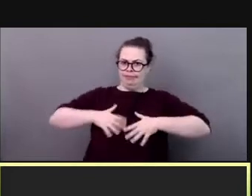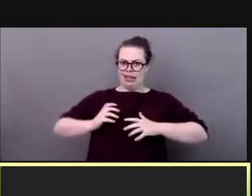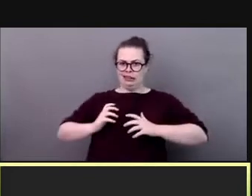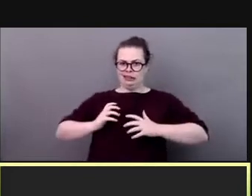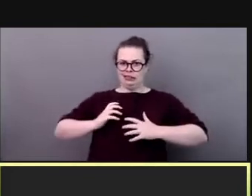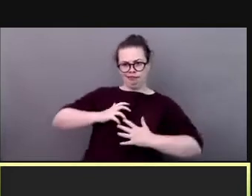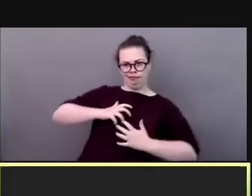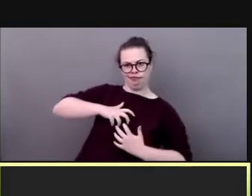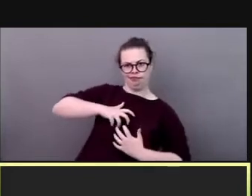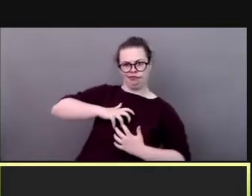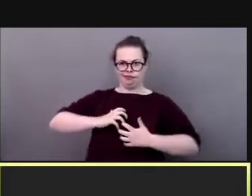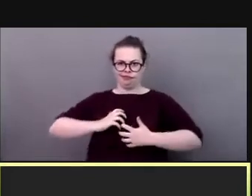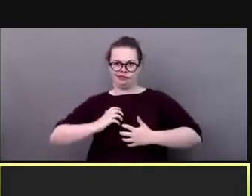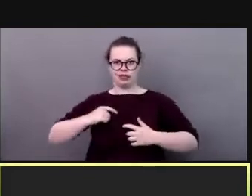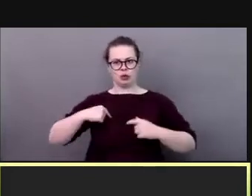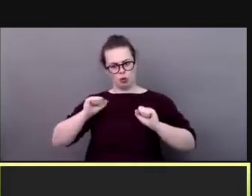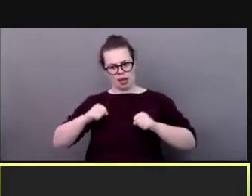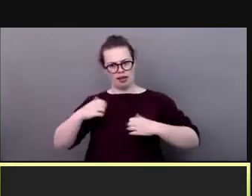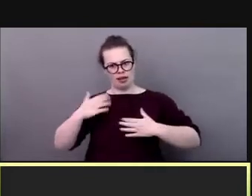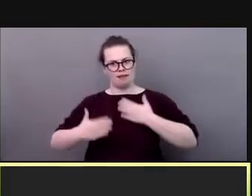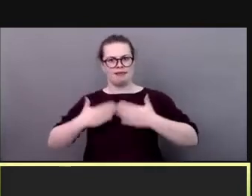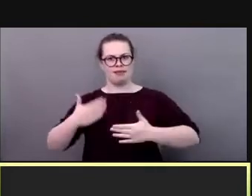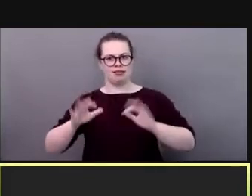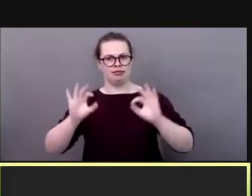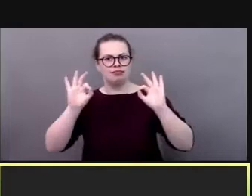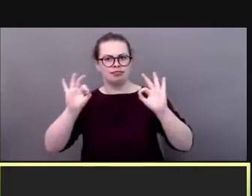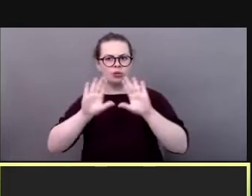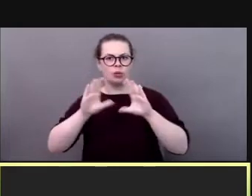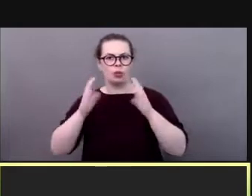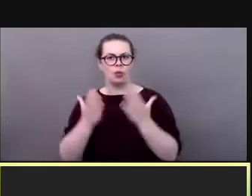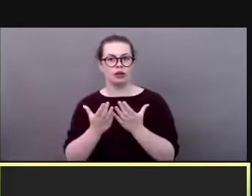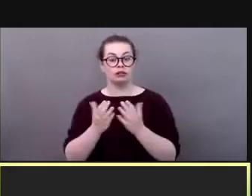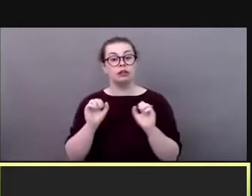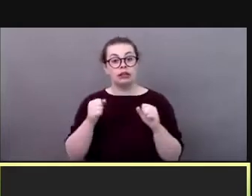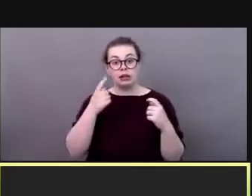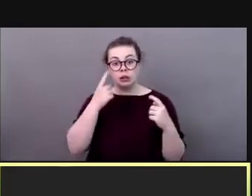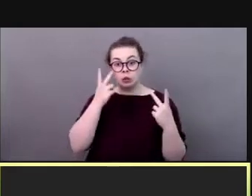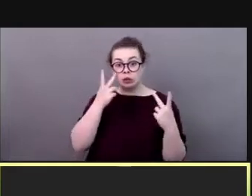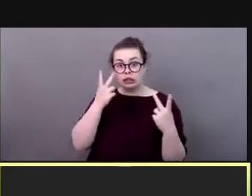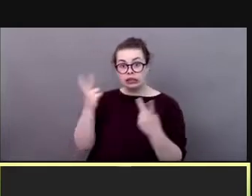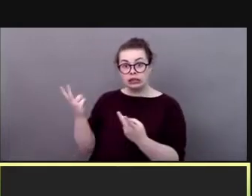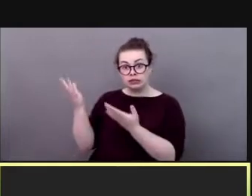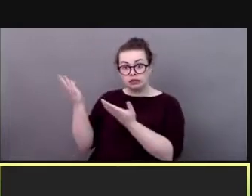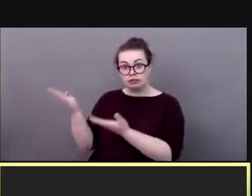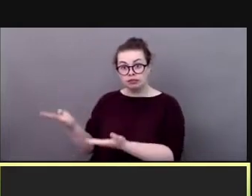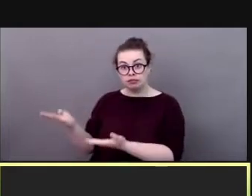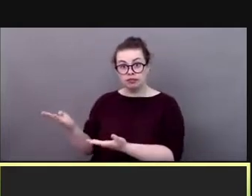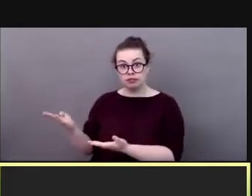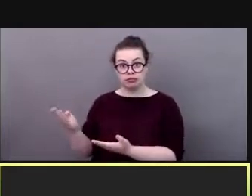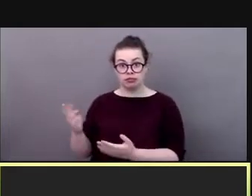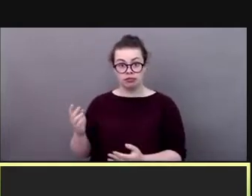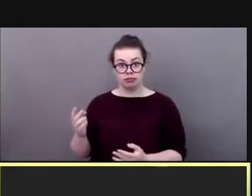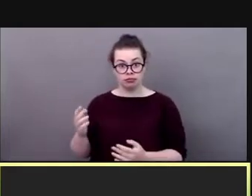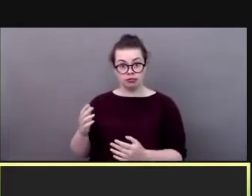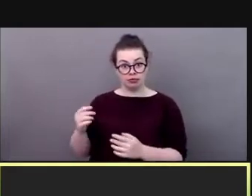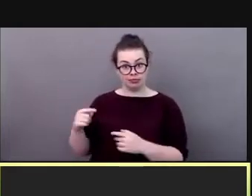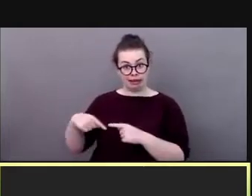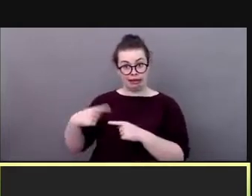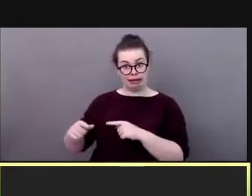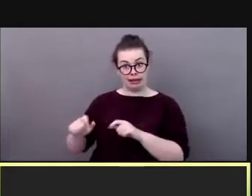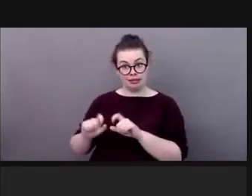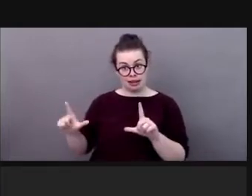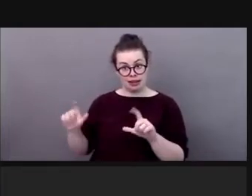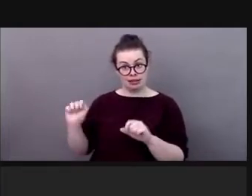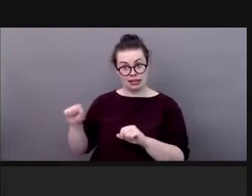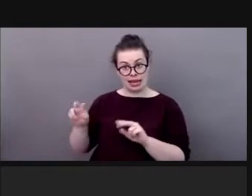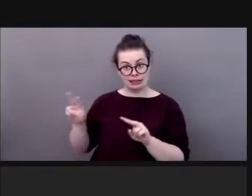What the communication, can you see now the screen, the next slides? Yeah.